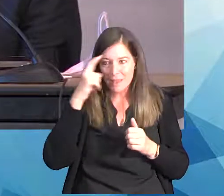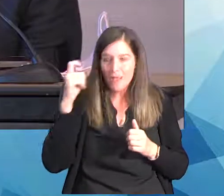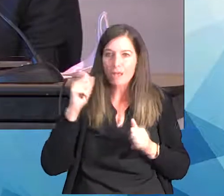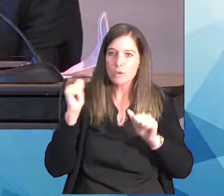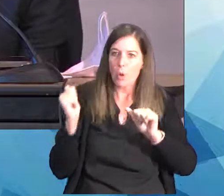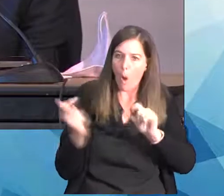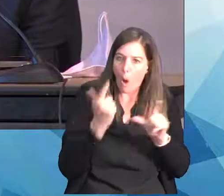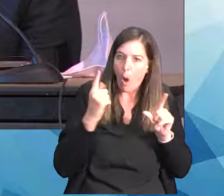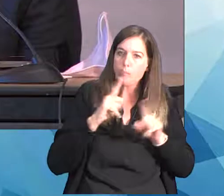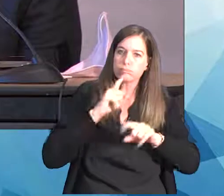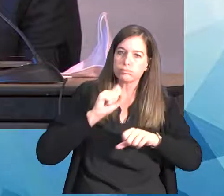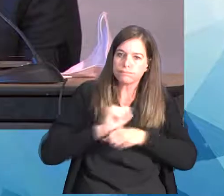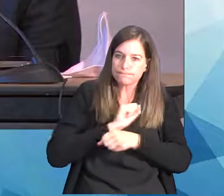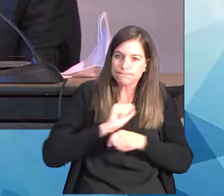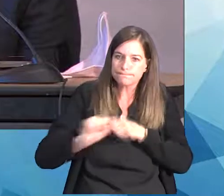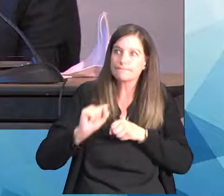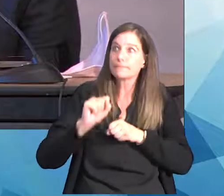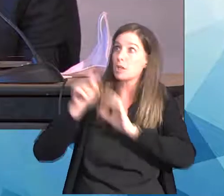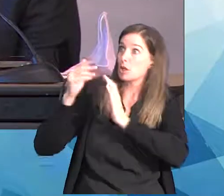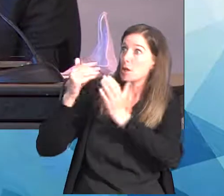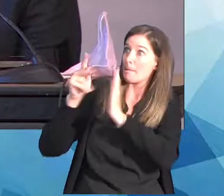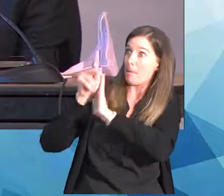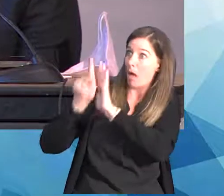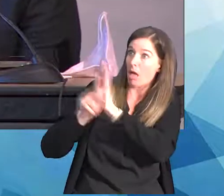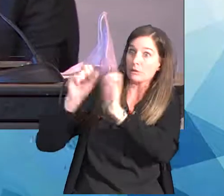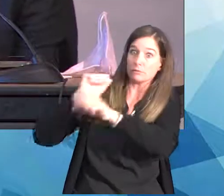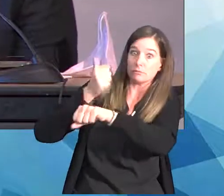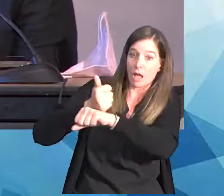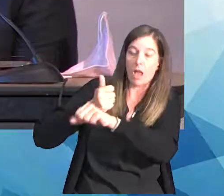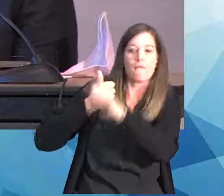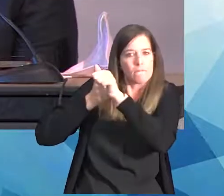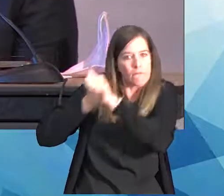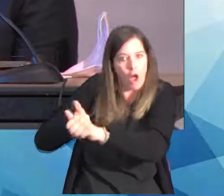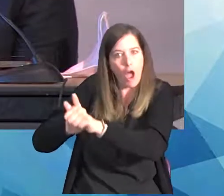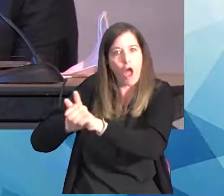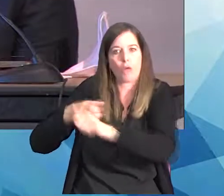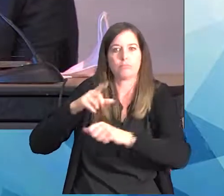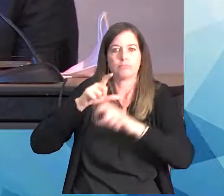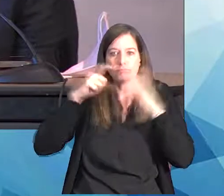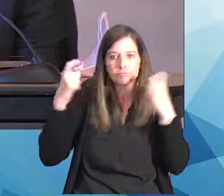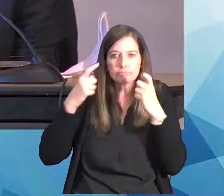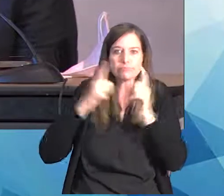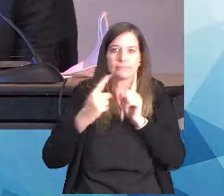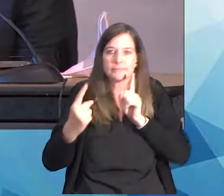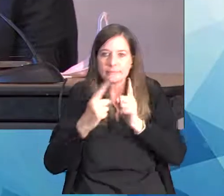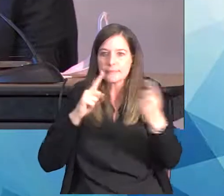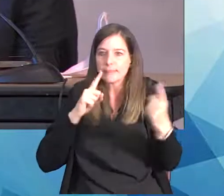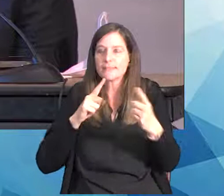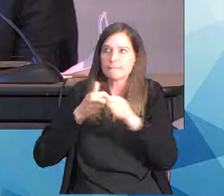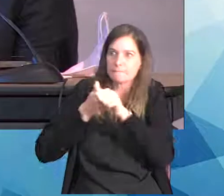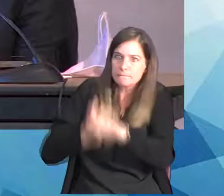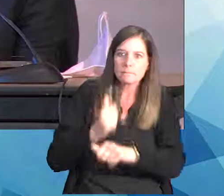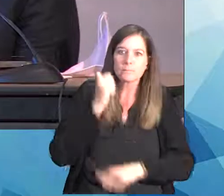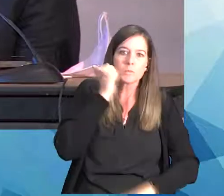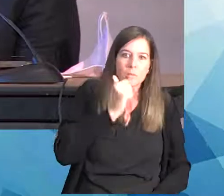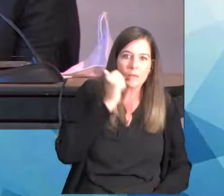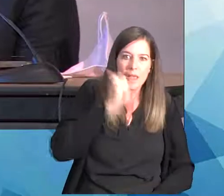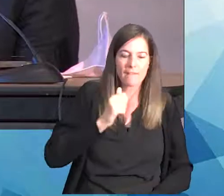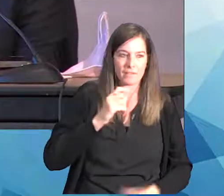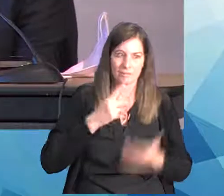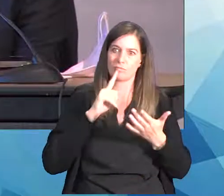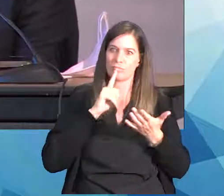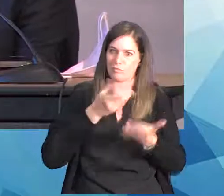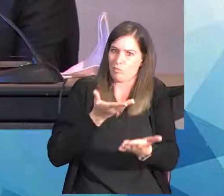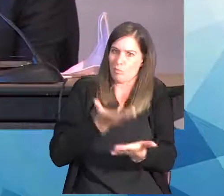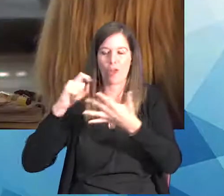day, the staff, the students, and the parents. So thank you to the community for that. I think it's been very effective, and I'm